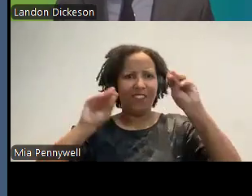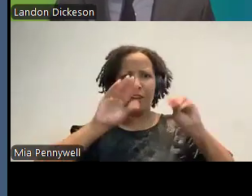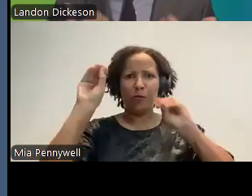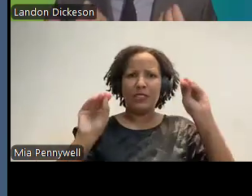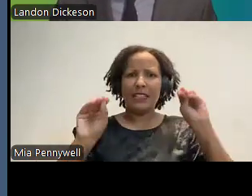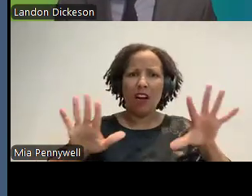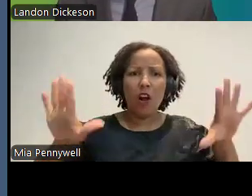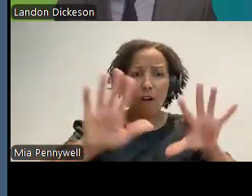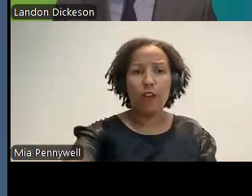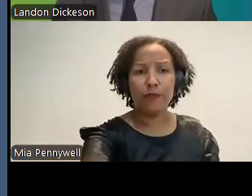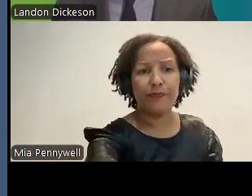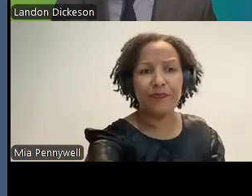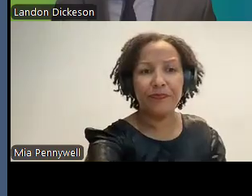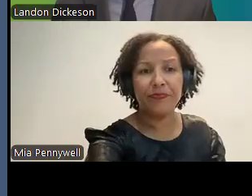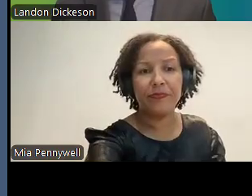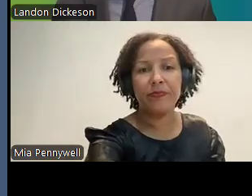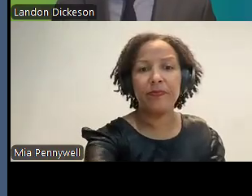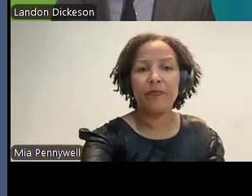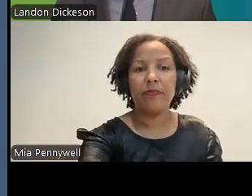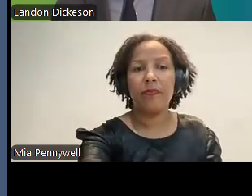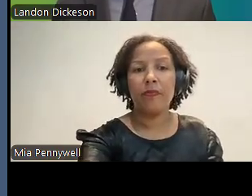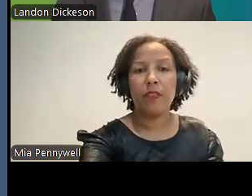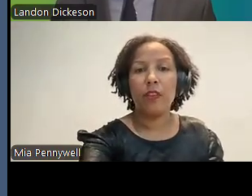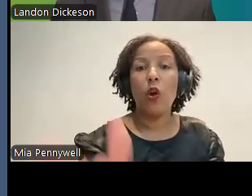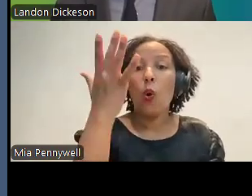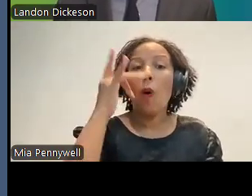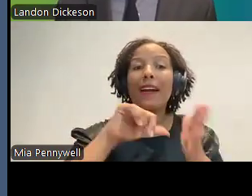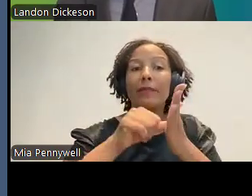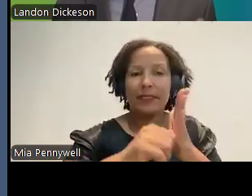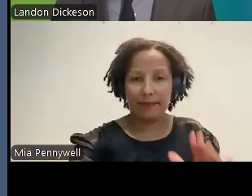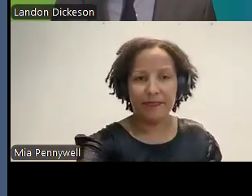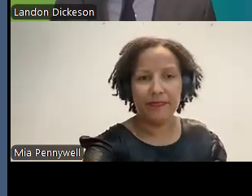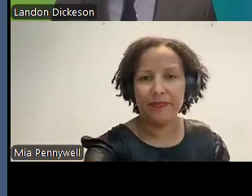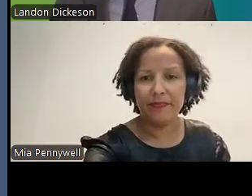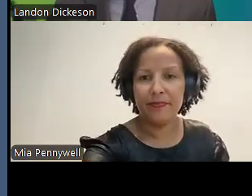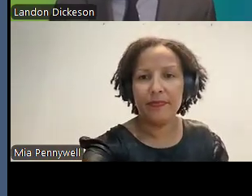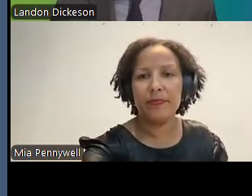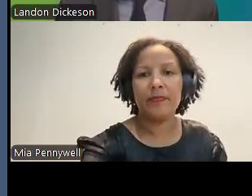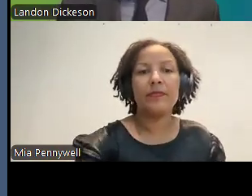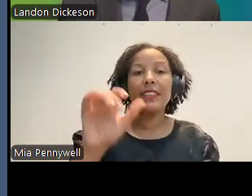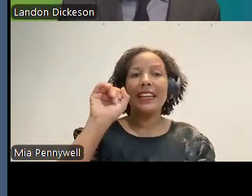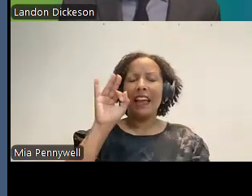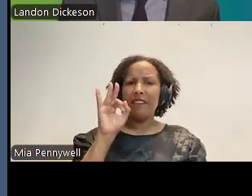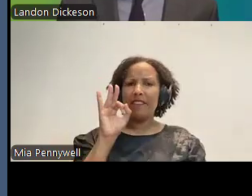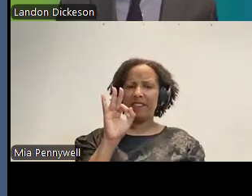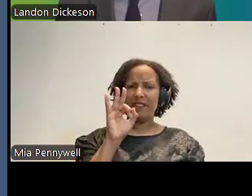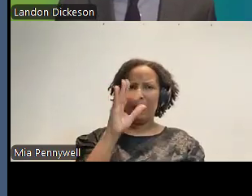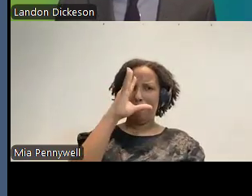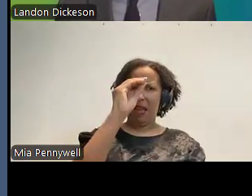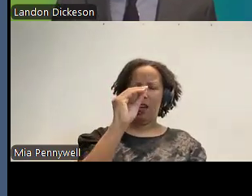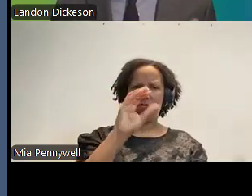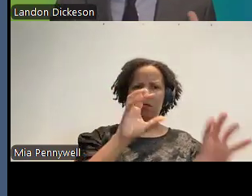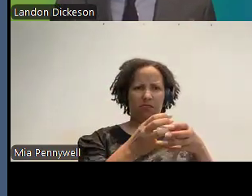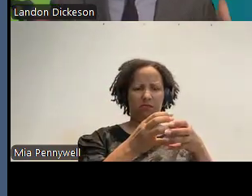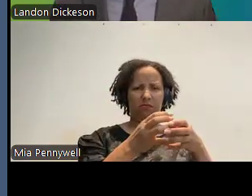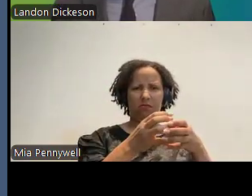say that and I highlight that to point out that if males are making up 40 to 50% of sex trafficked youth, then that's not